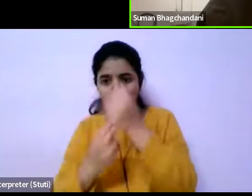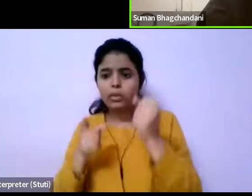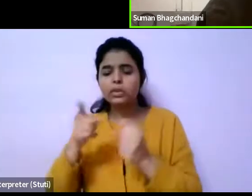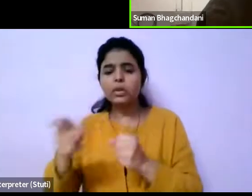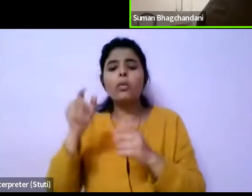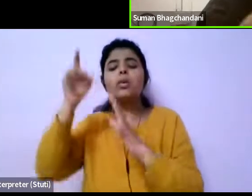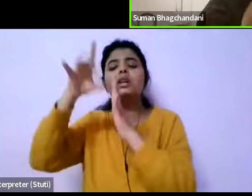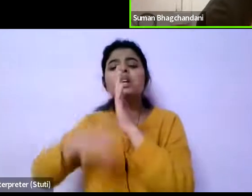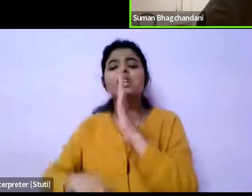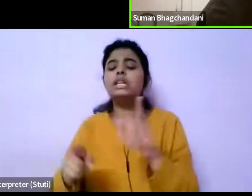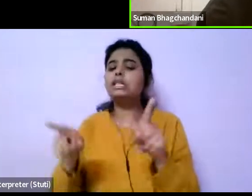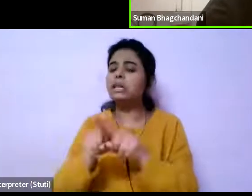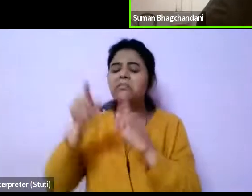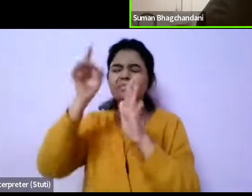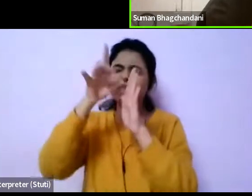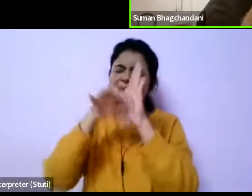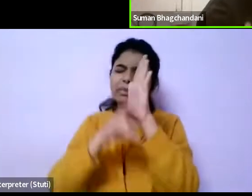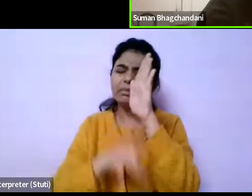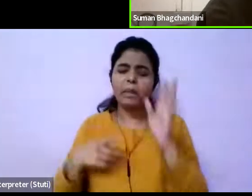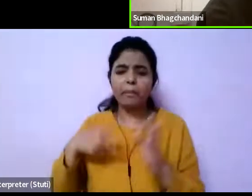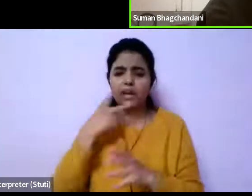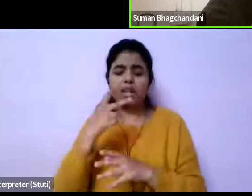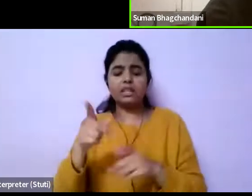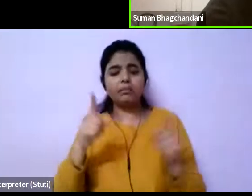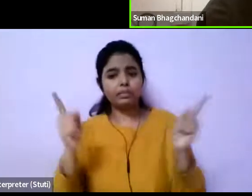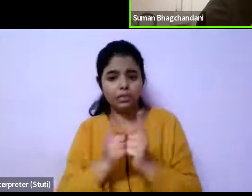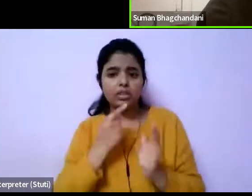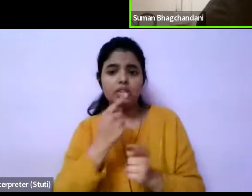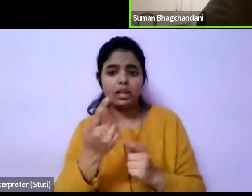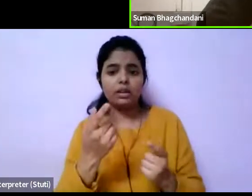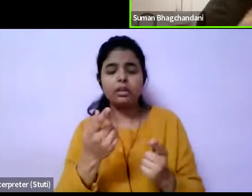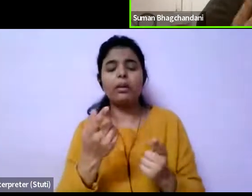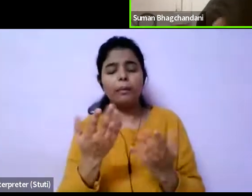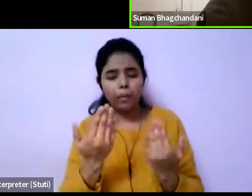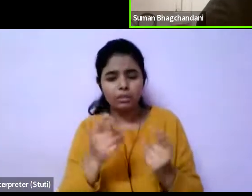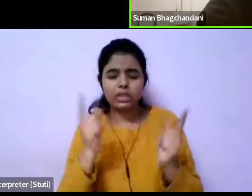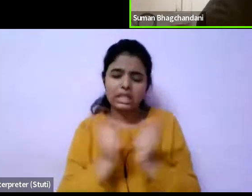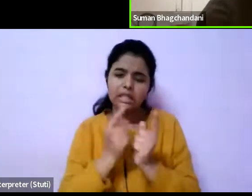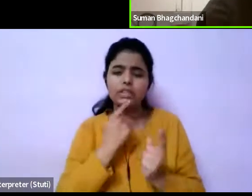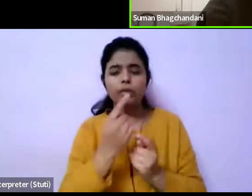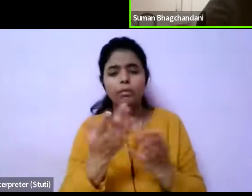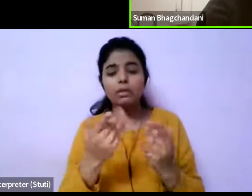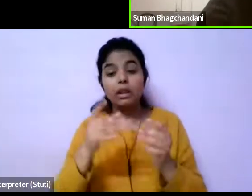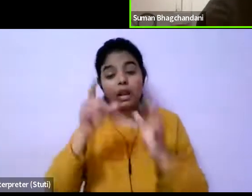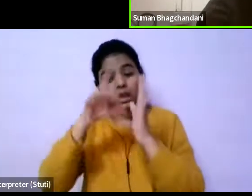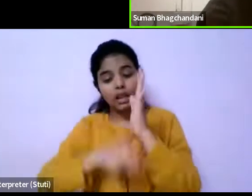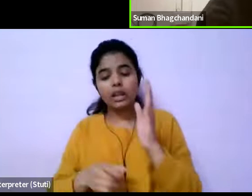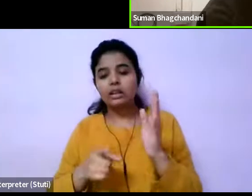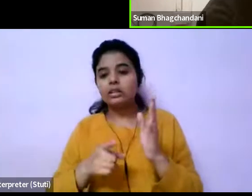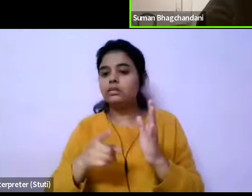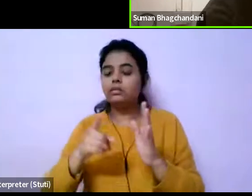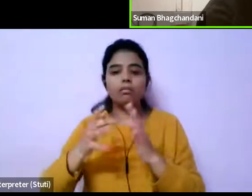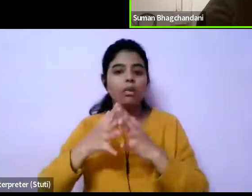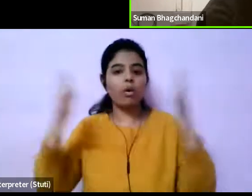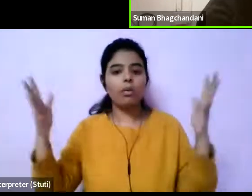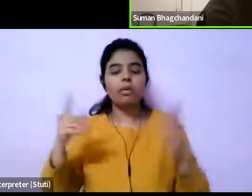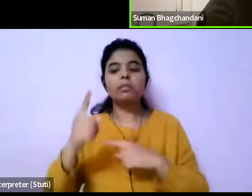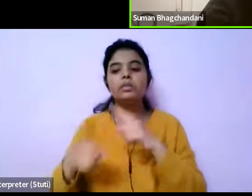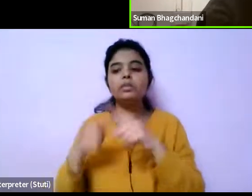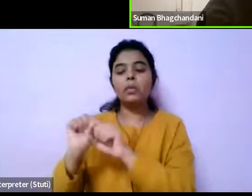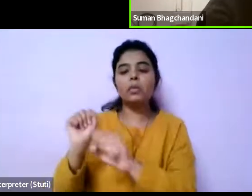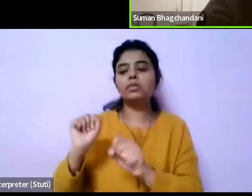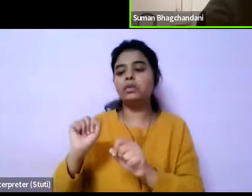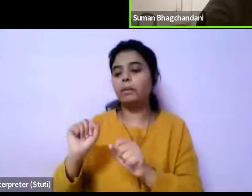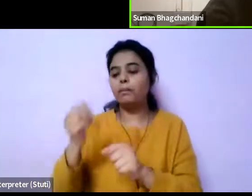own story, its own narrative, which may time and again slip, break, or even transcend the systemic territories of the dance